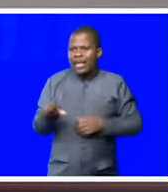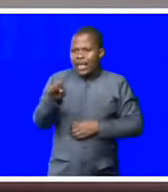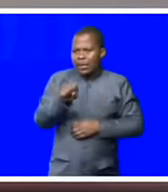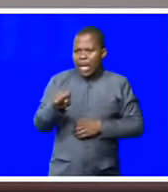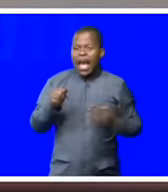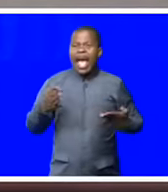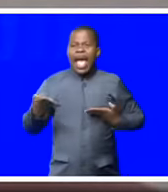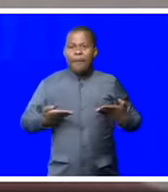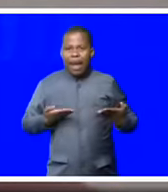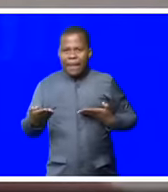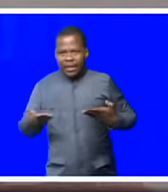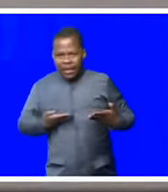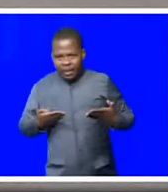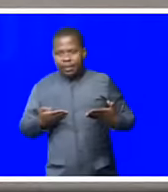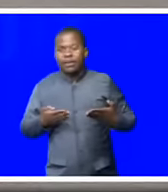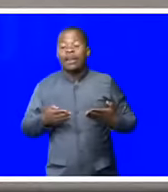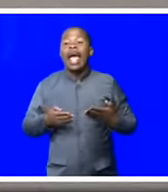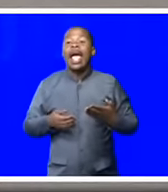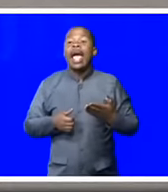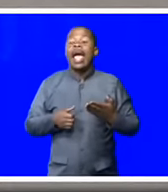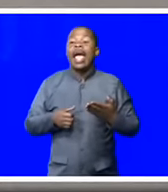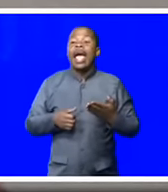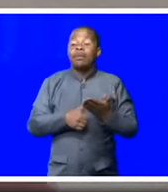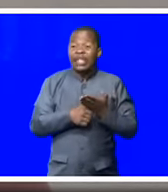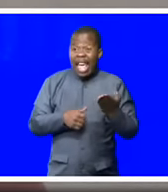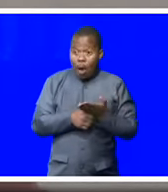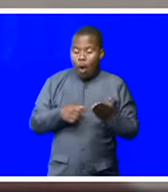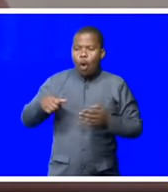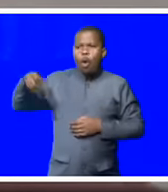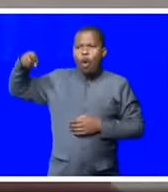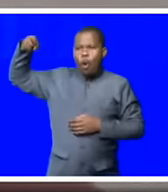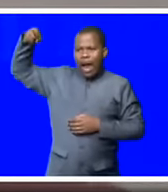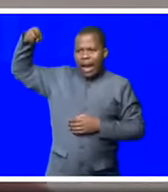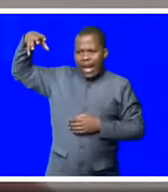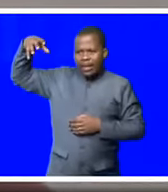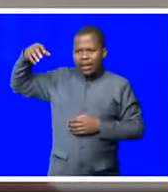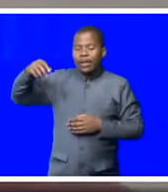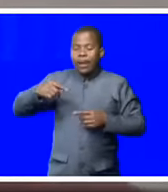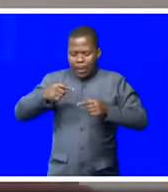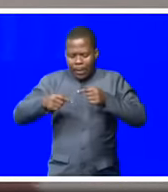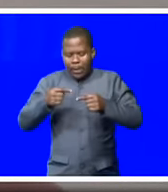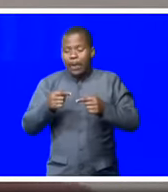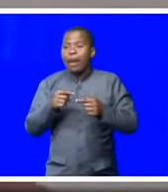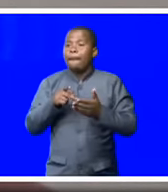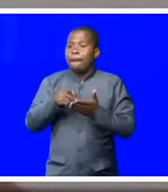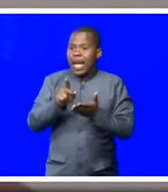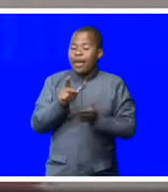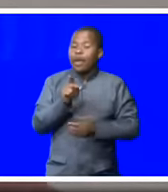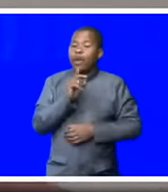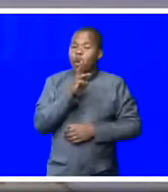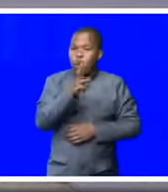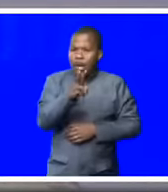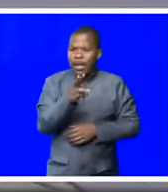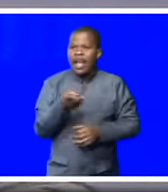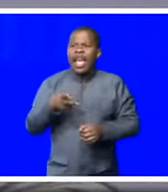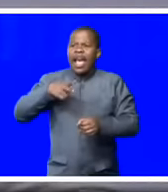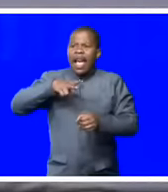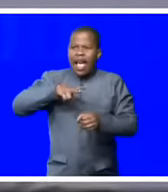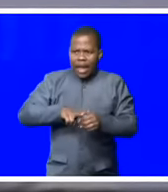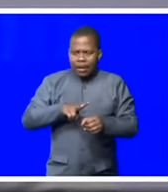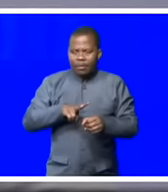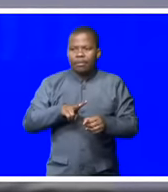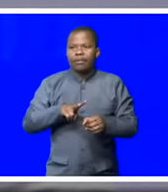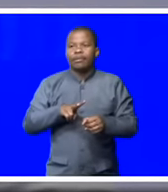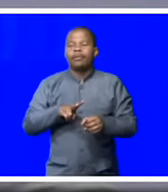will start paying VAT on electricity. But as we know, businesses can claim back the VAT. VAT is not meant to affect